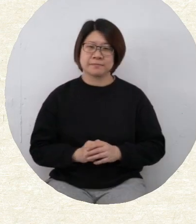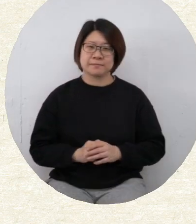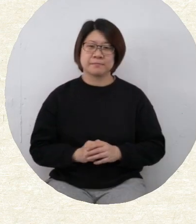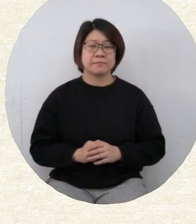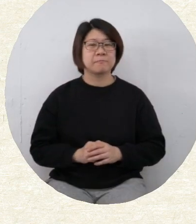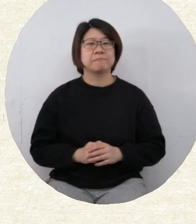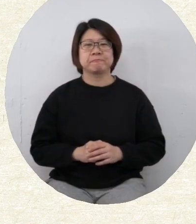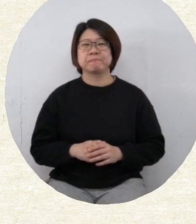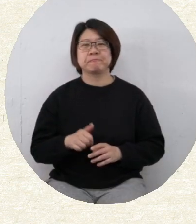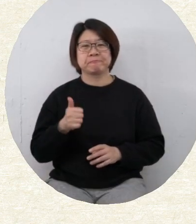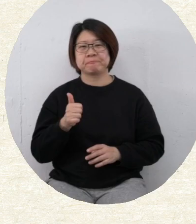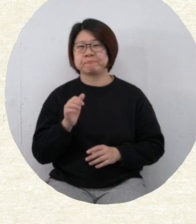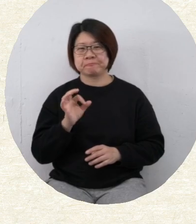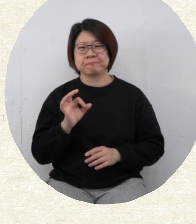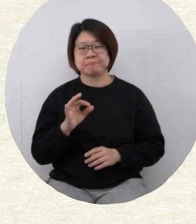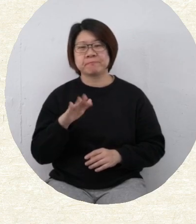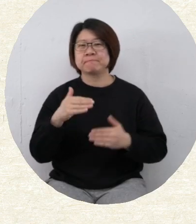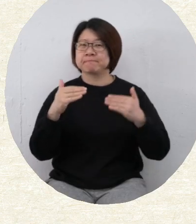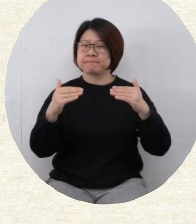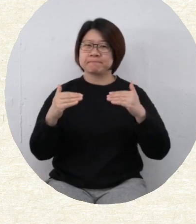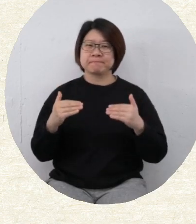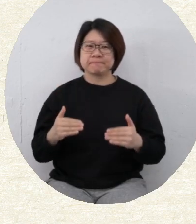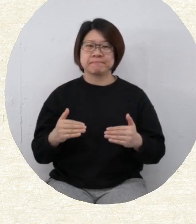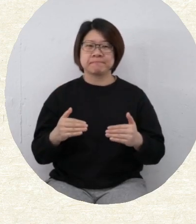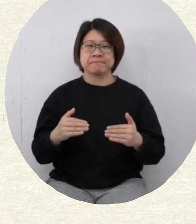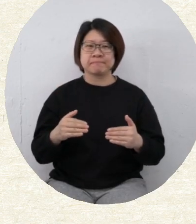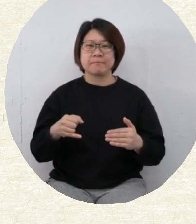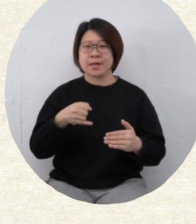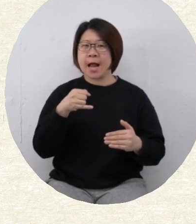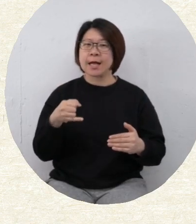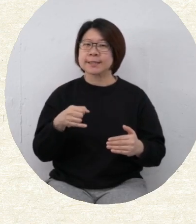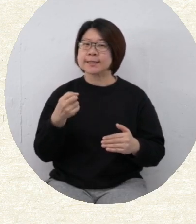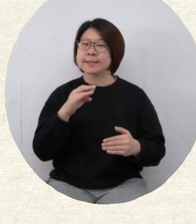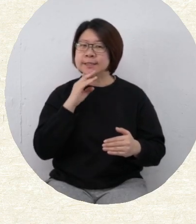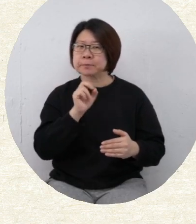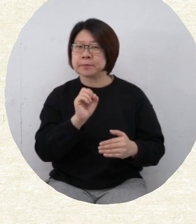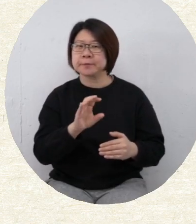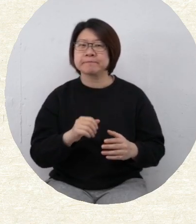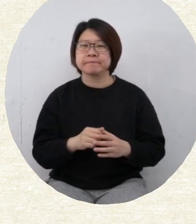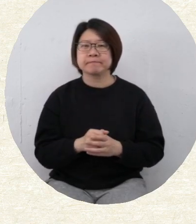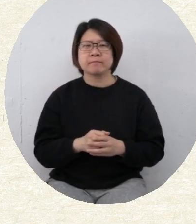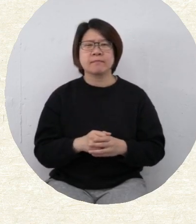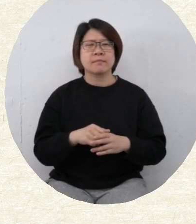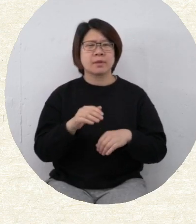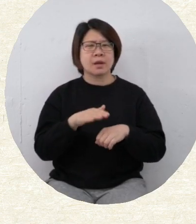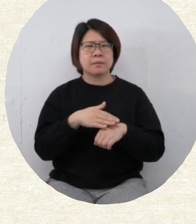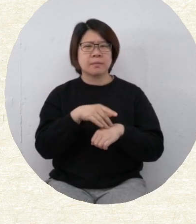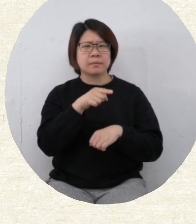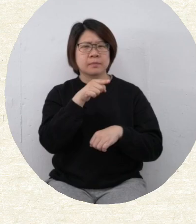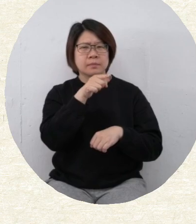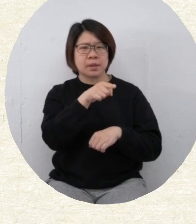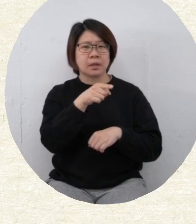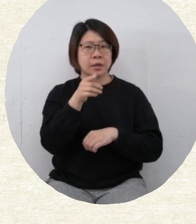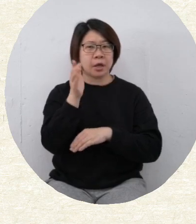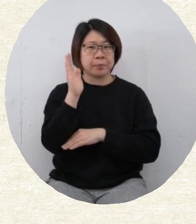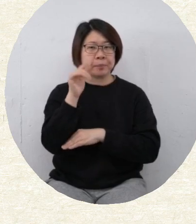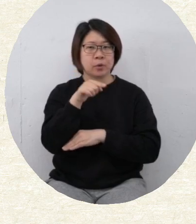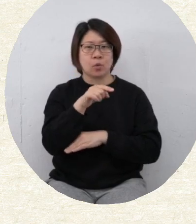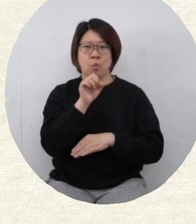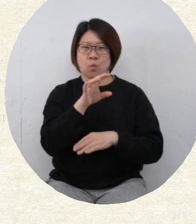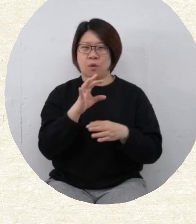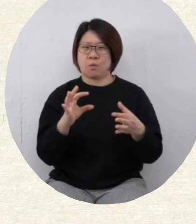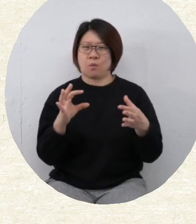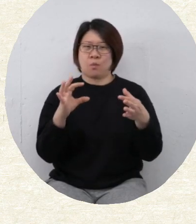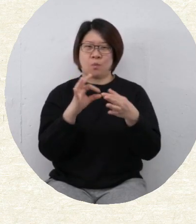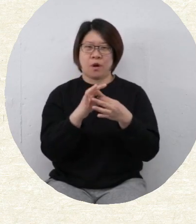it's glazed on these, I don't know, this takeout dinner containers. So those are the